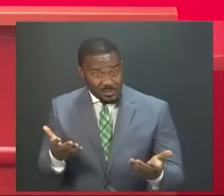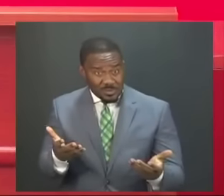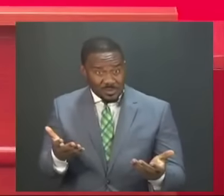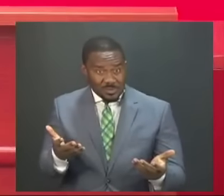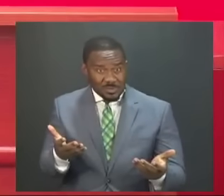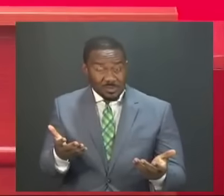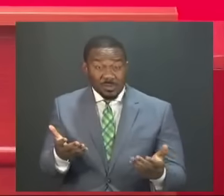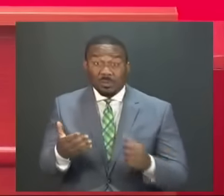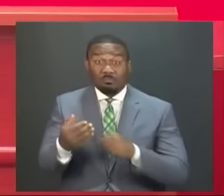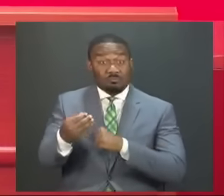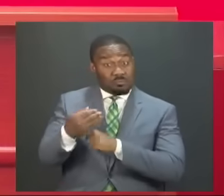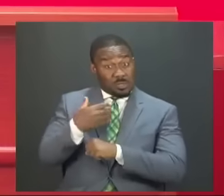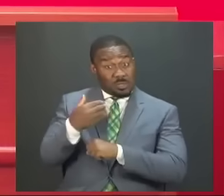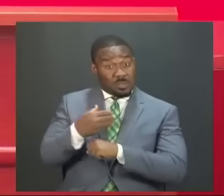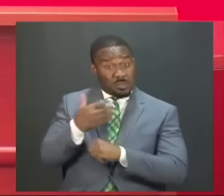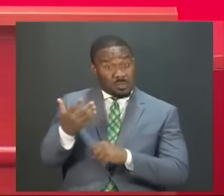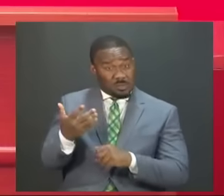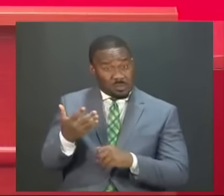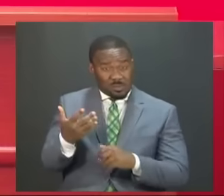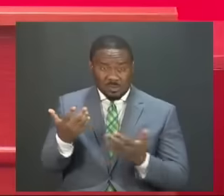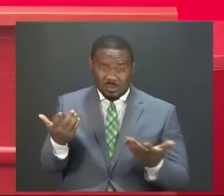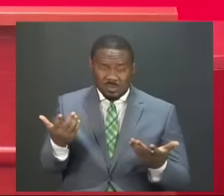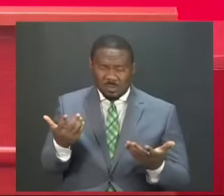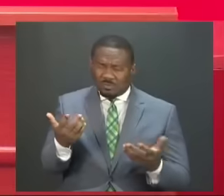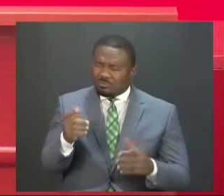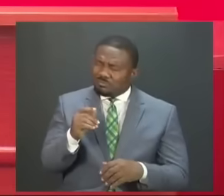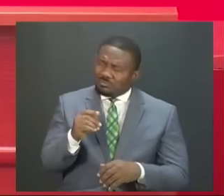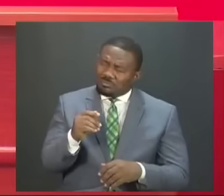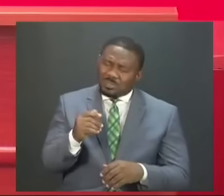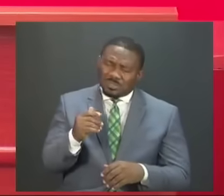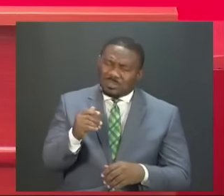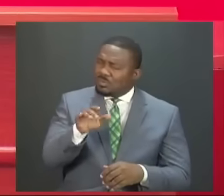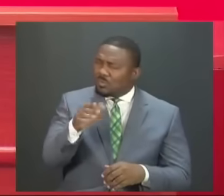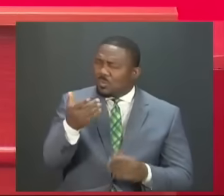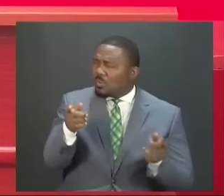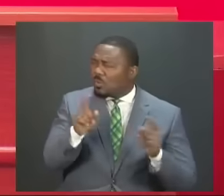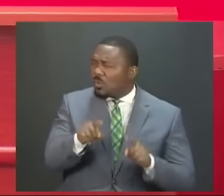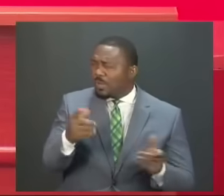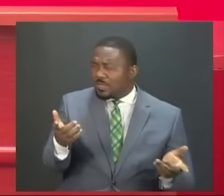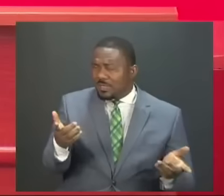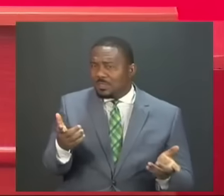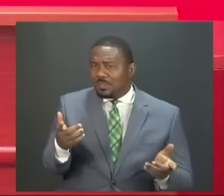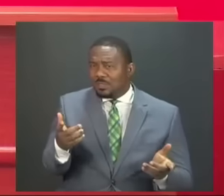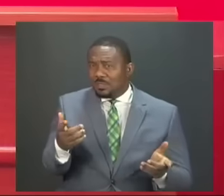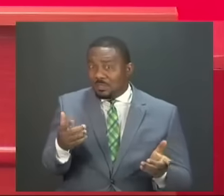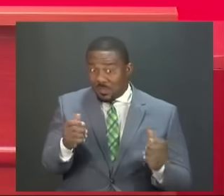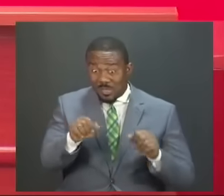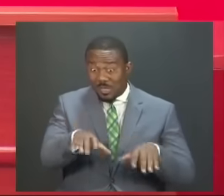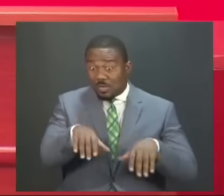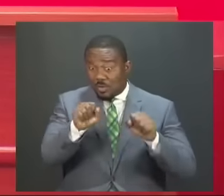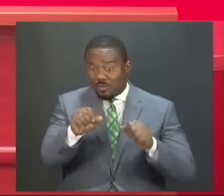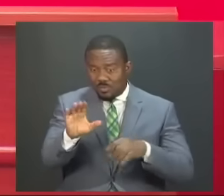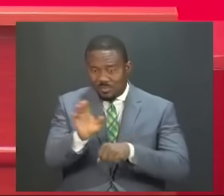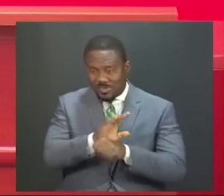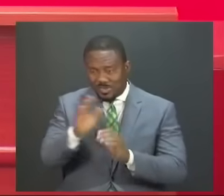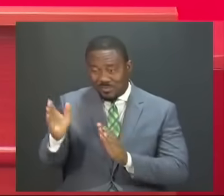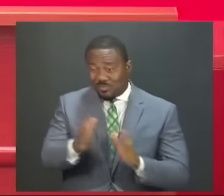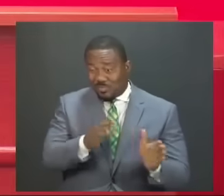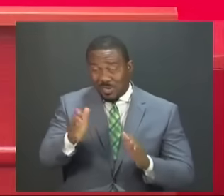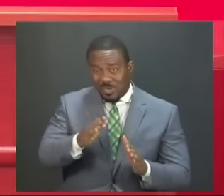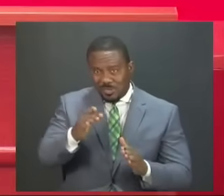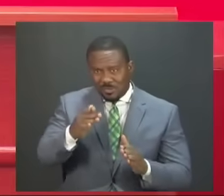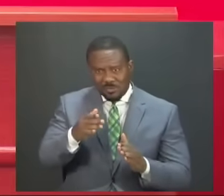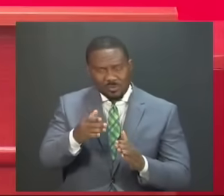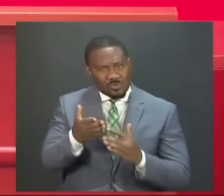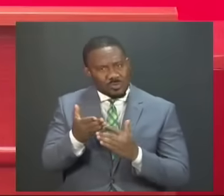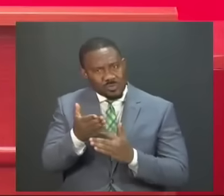Speaker on a single instance where a business statement is adopted by a vote. Honourable members, when you